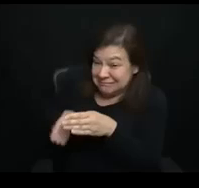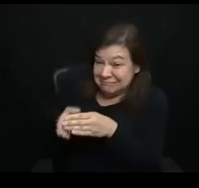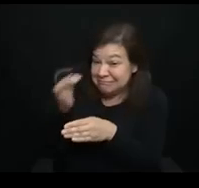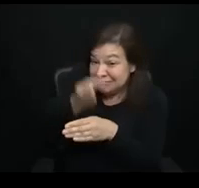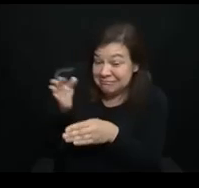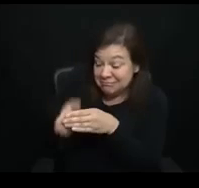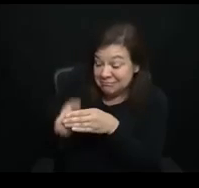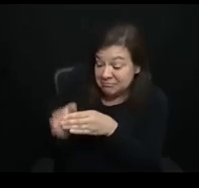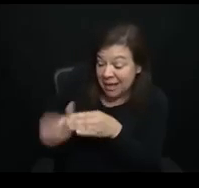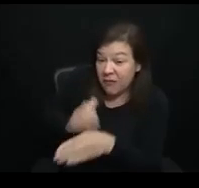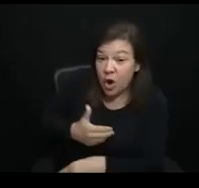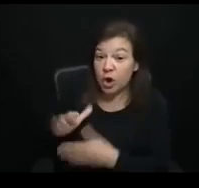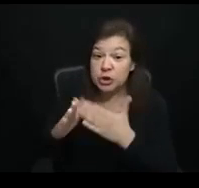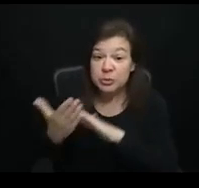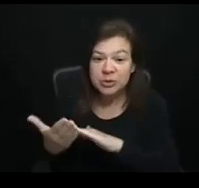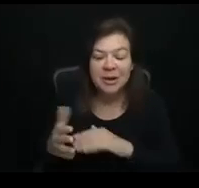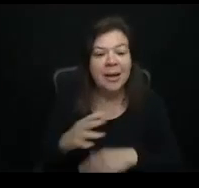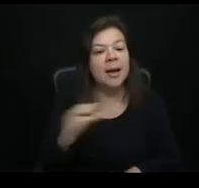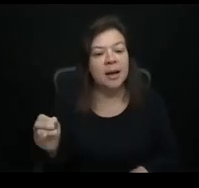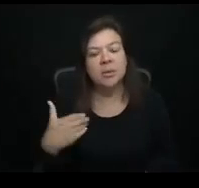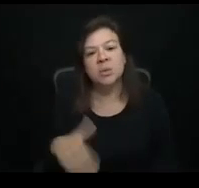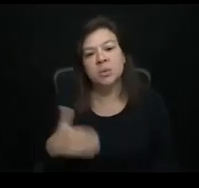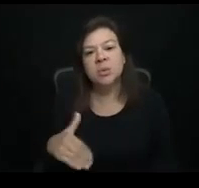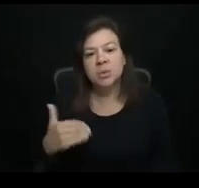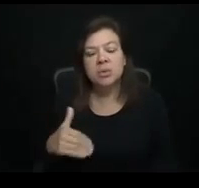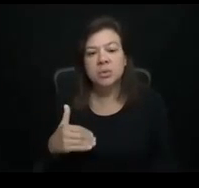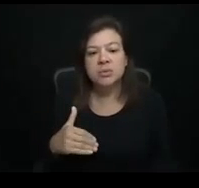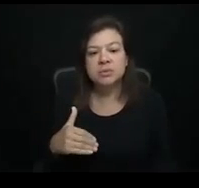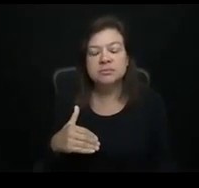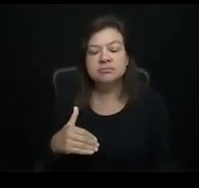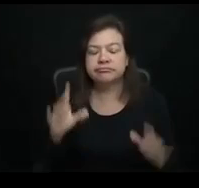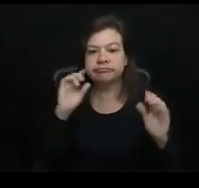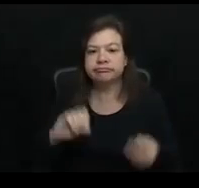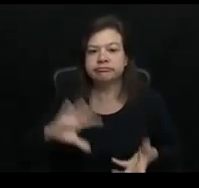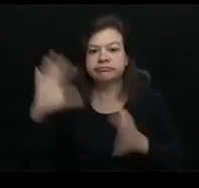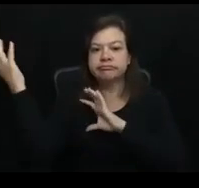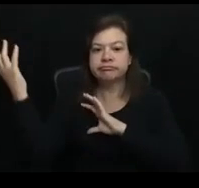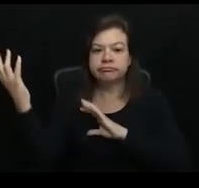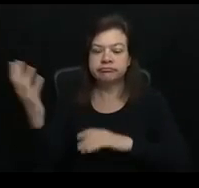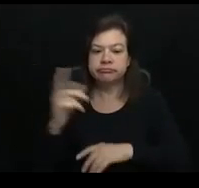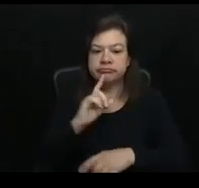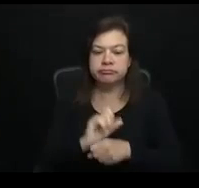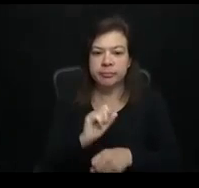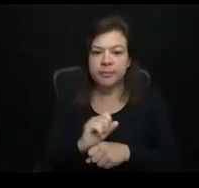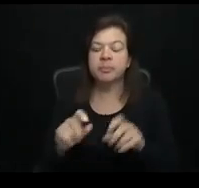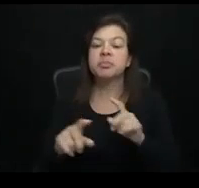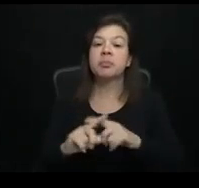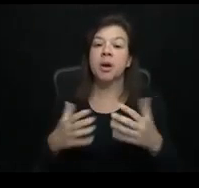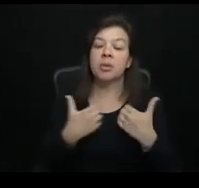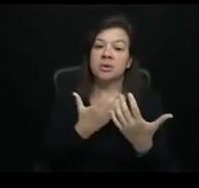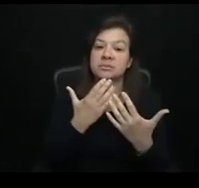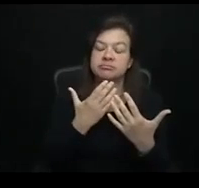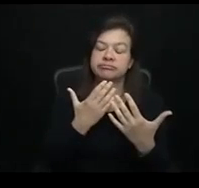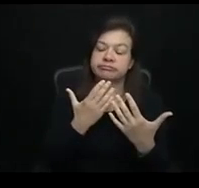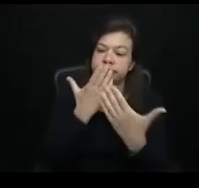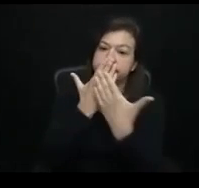and it's been it's been a catastrophe, to say the least. But I want to say I'm really thankful to